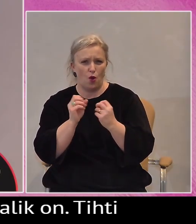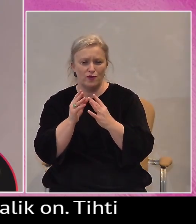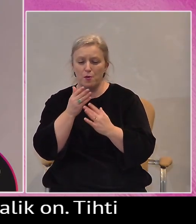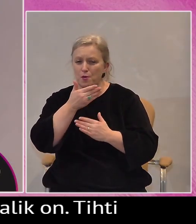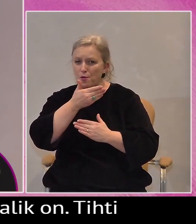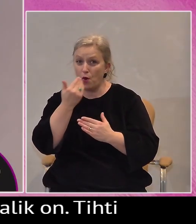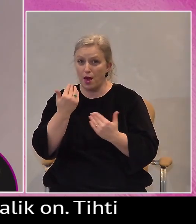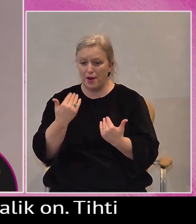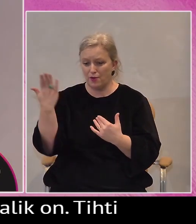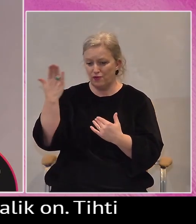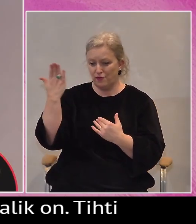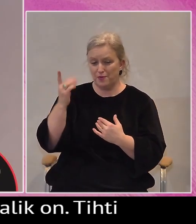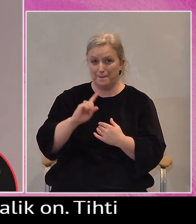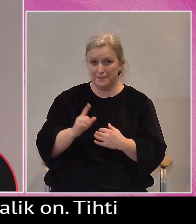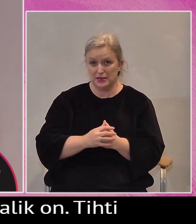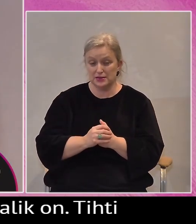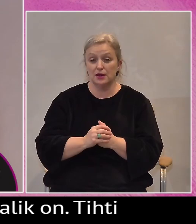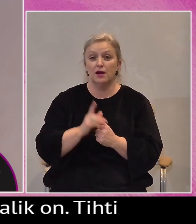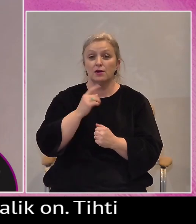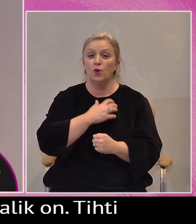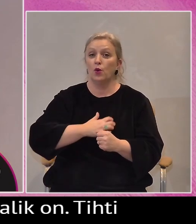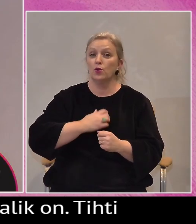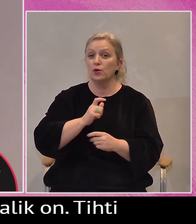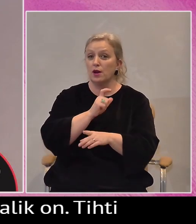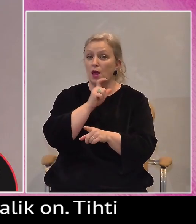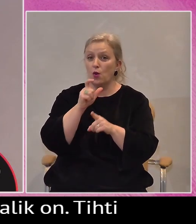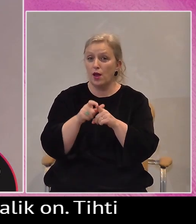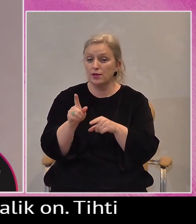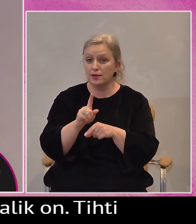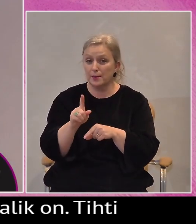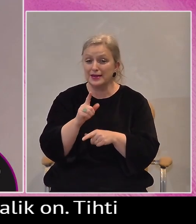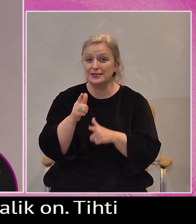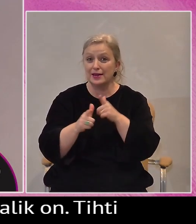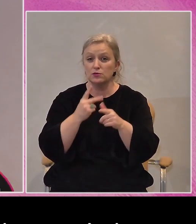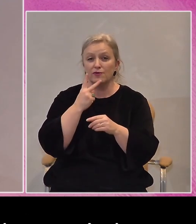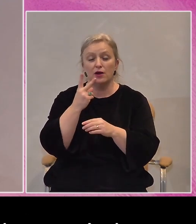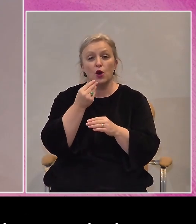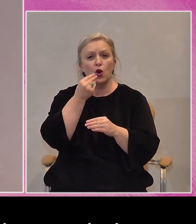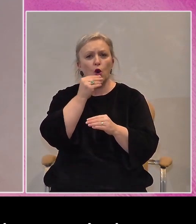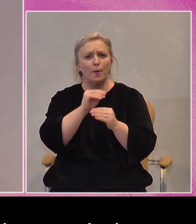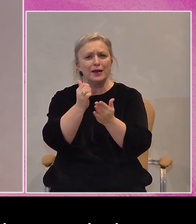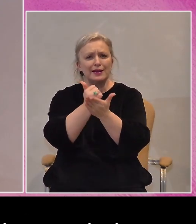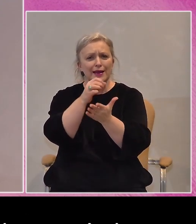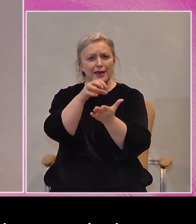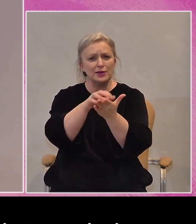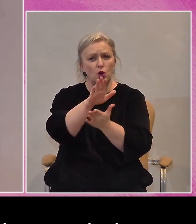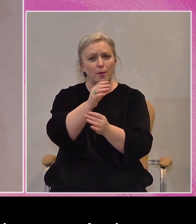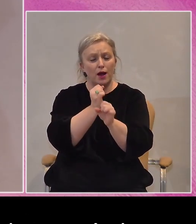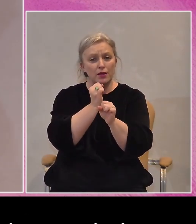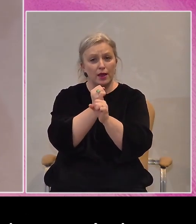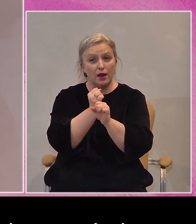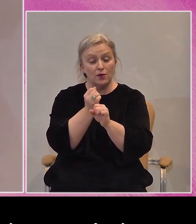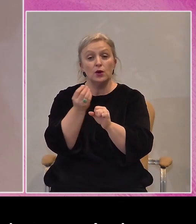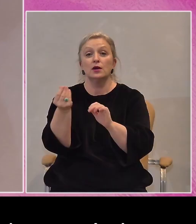In this presentation, I don't have any conflict of interest. It's, however, important to note that